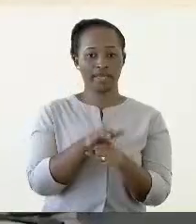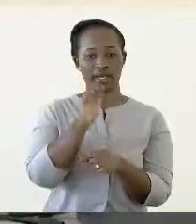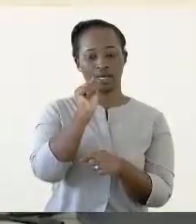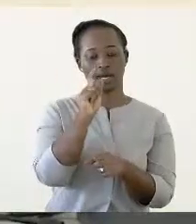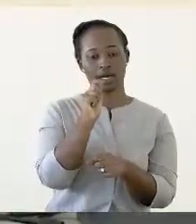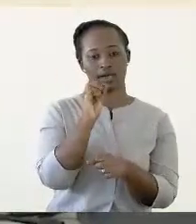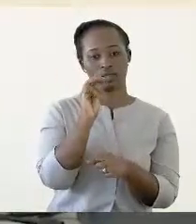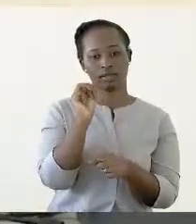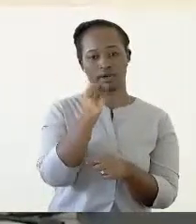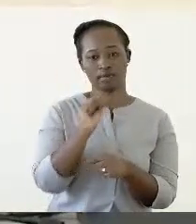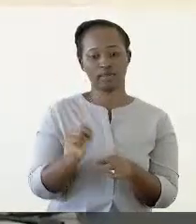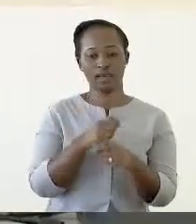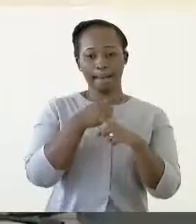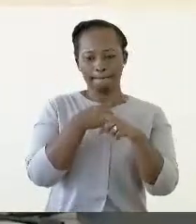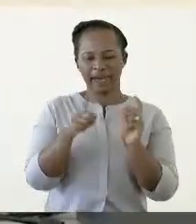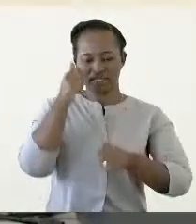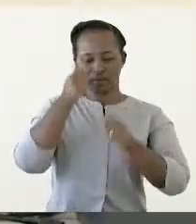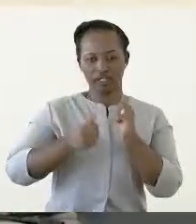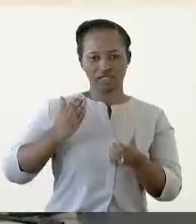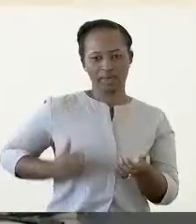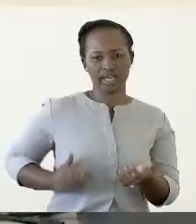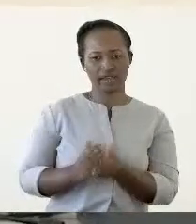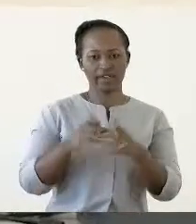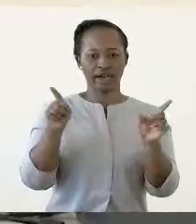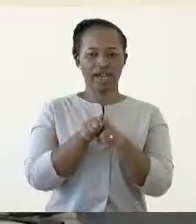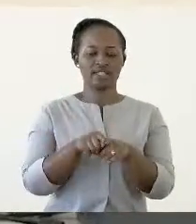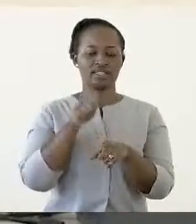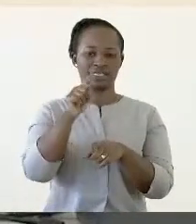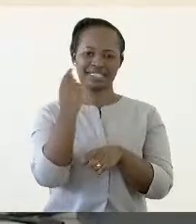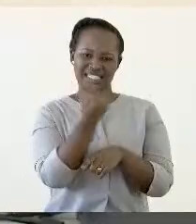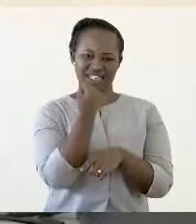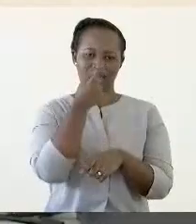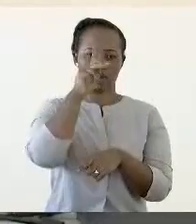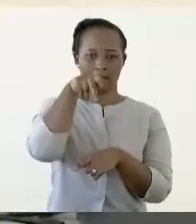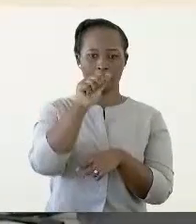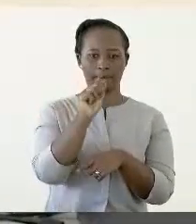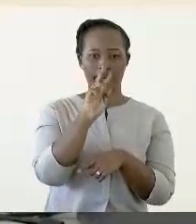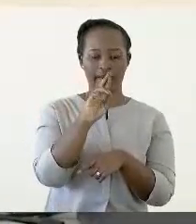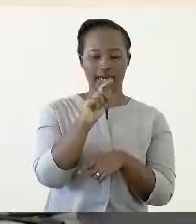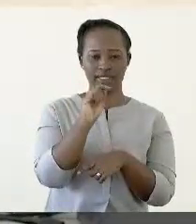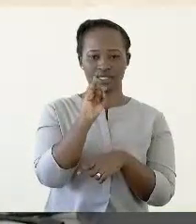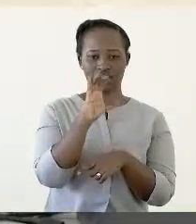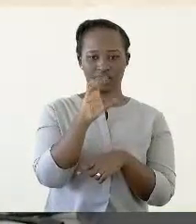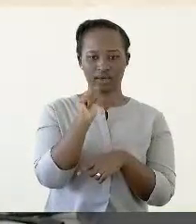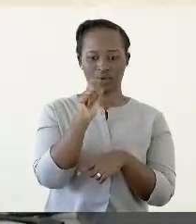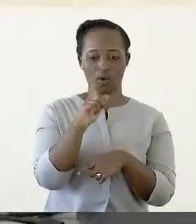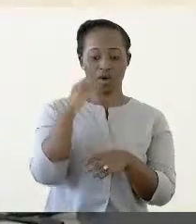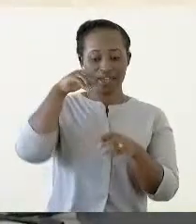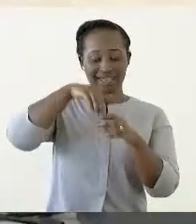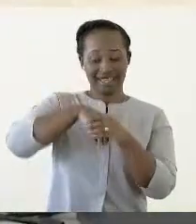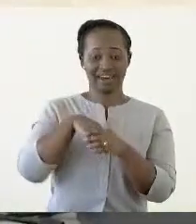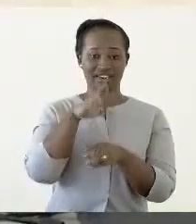atoms, but which behaves as if it is a single particle in a reaction,